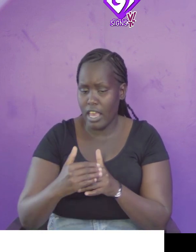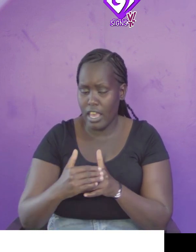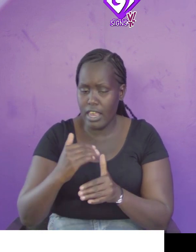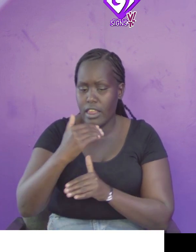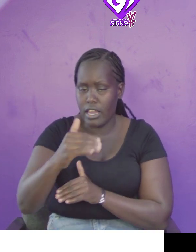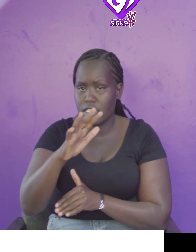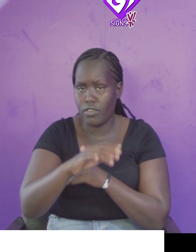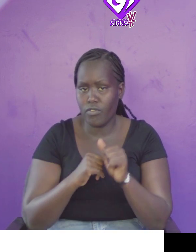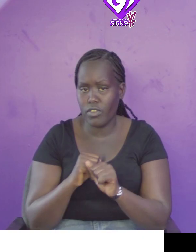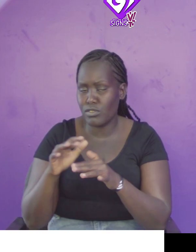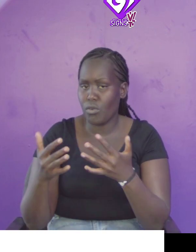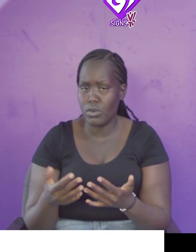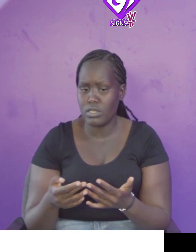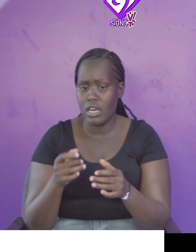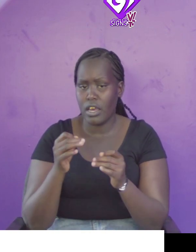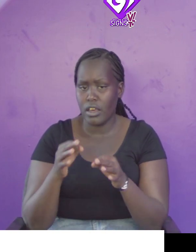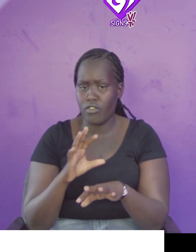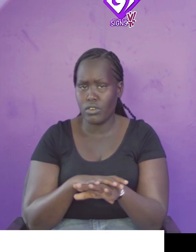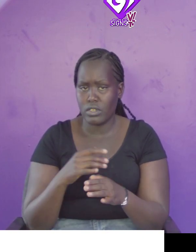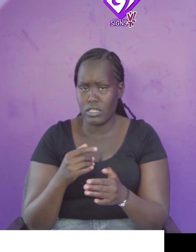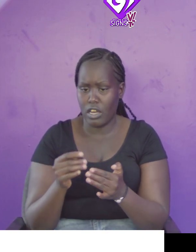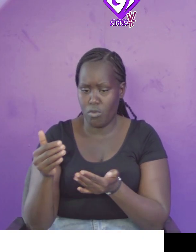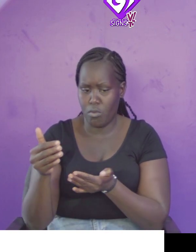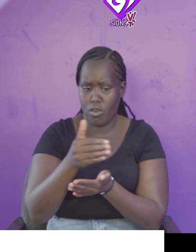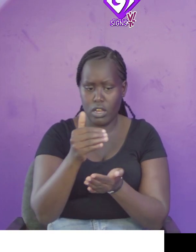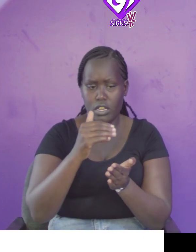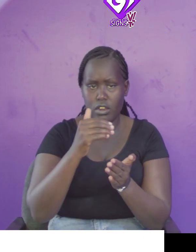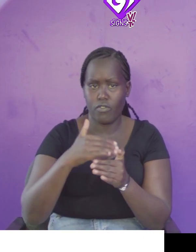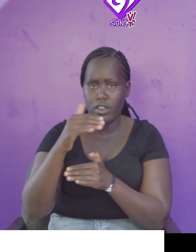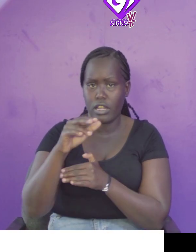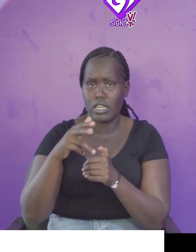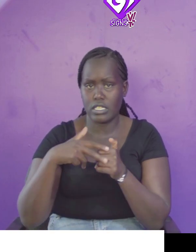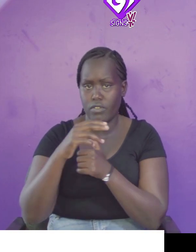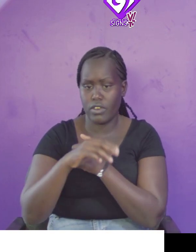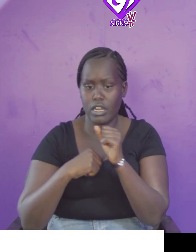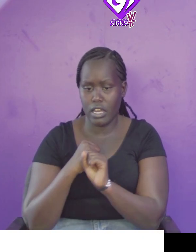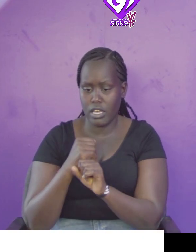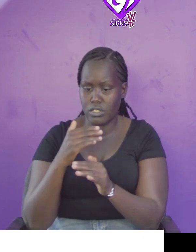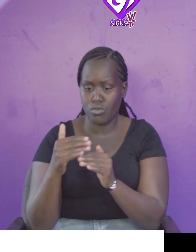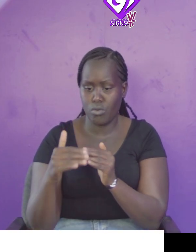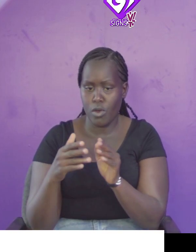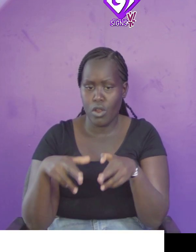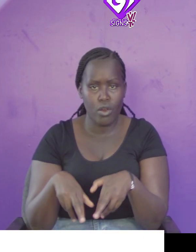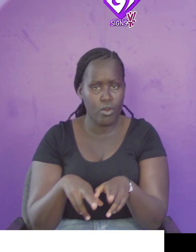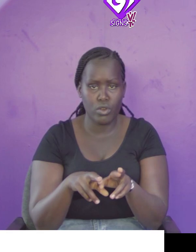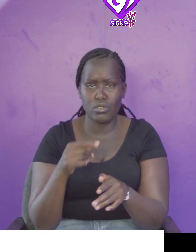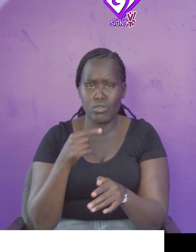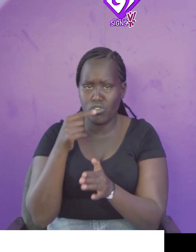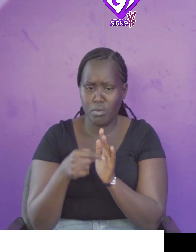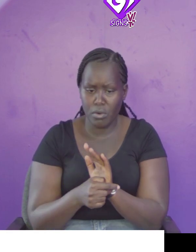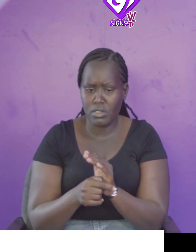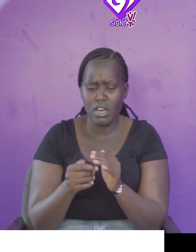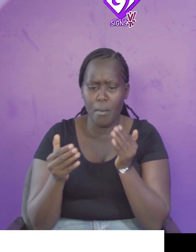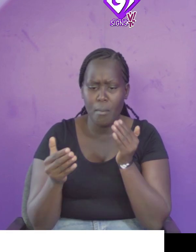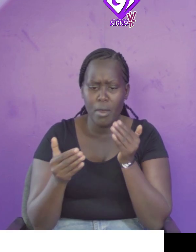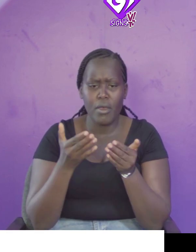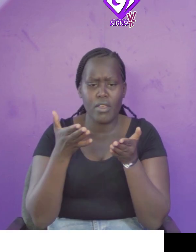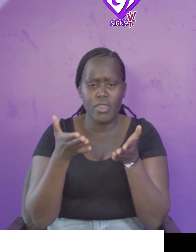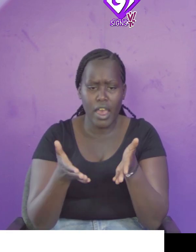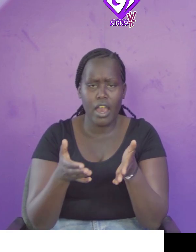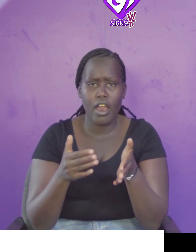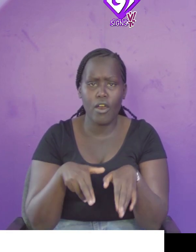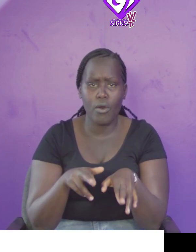When you take fuel levy to be collected in Kenya for the next 7 years to build roads, are you telling us there will be no roads